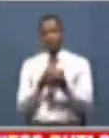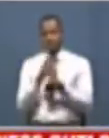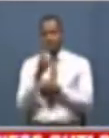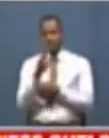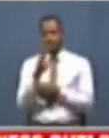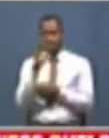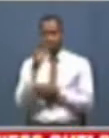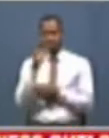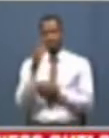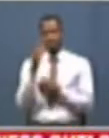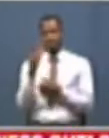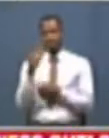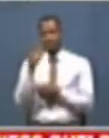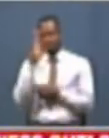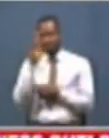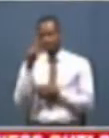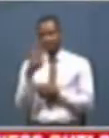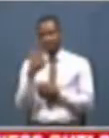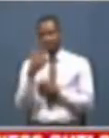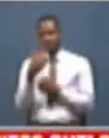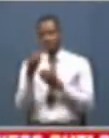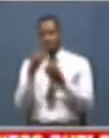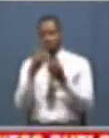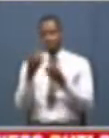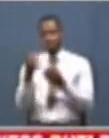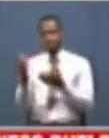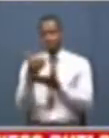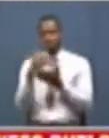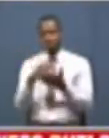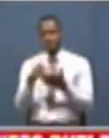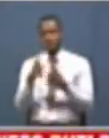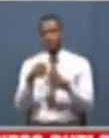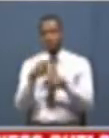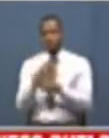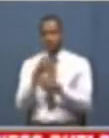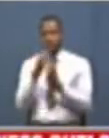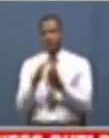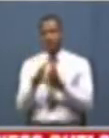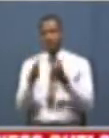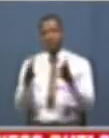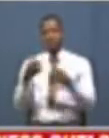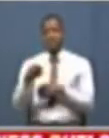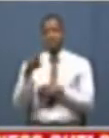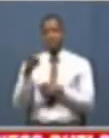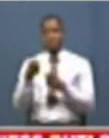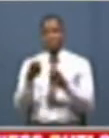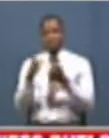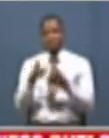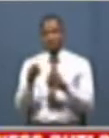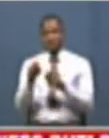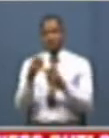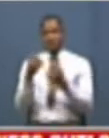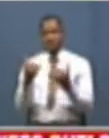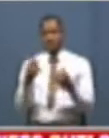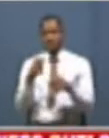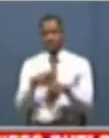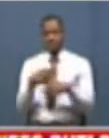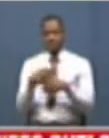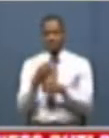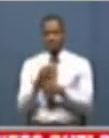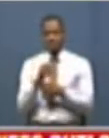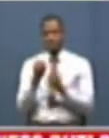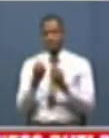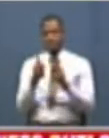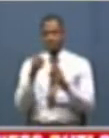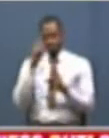Seto Amedeku, said consumer protection is high on the radar of the regulator. This era is also creating opportunity